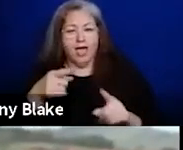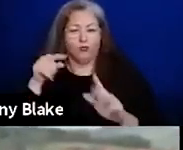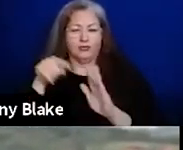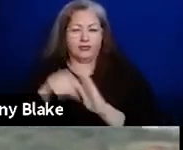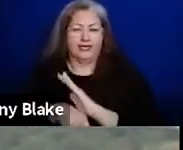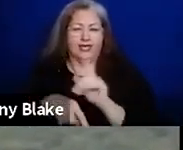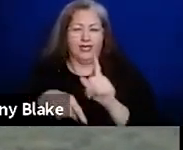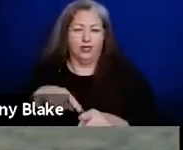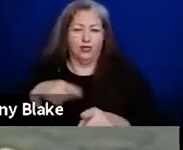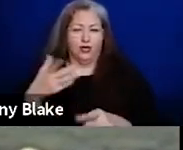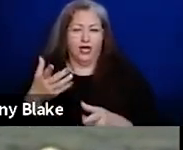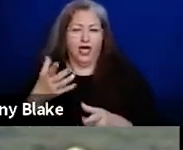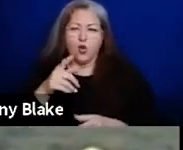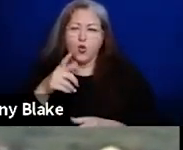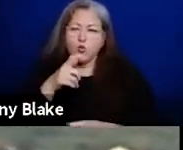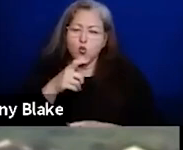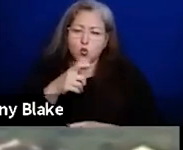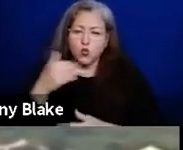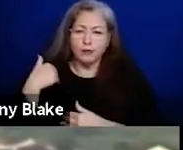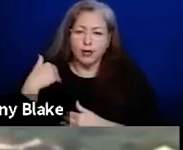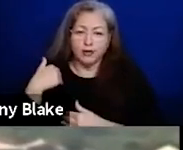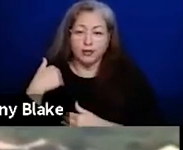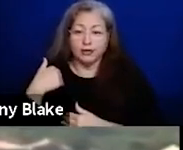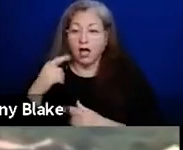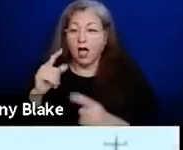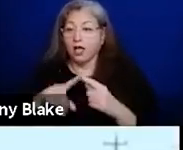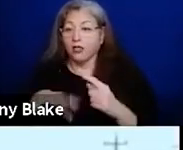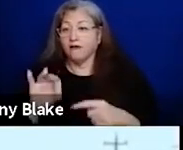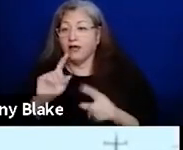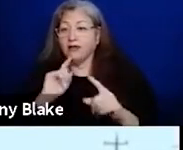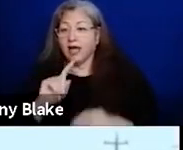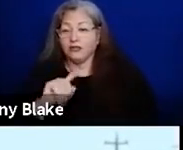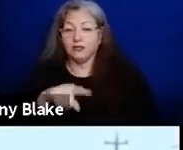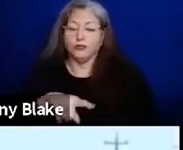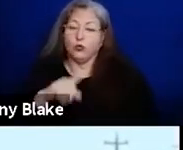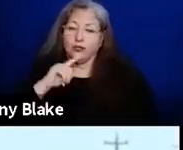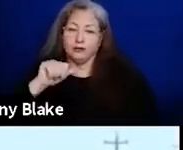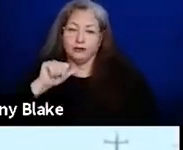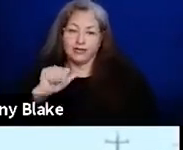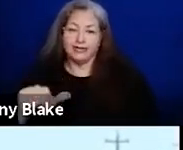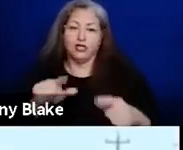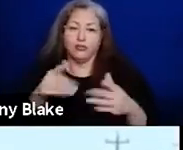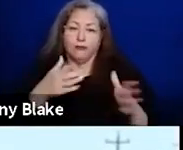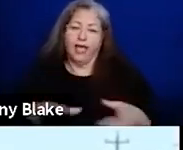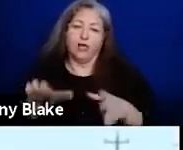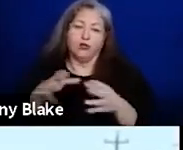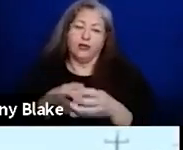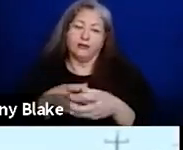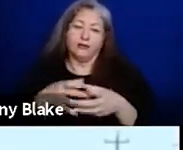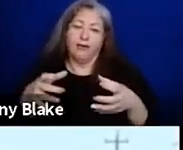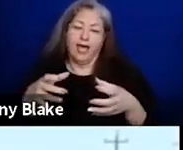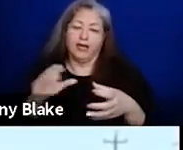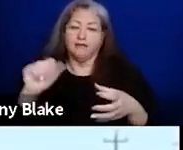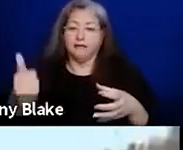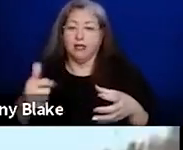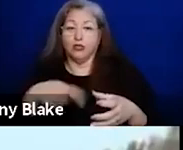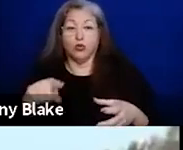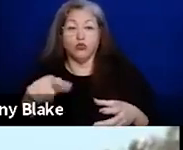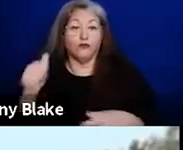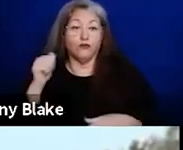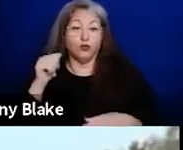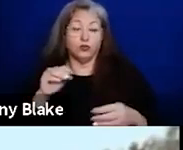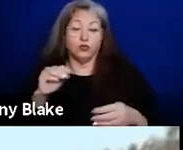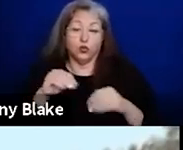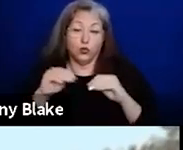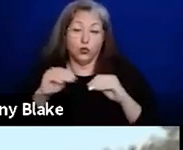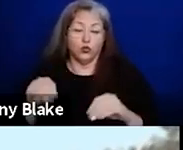killed and who did it. Until there are answers, mine officials say they'll push on with expansion plans. And those refusing to move say they'll carry on